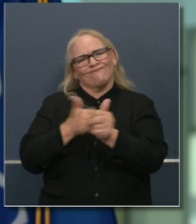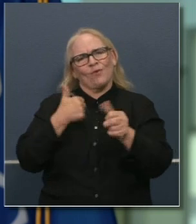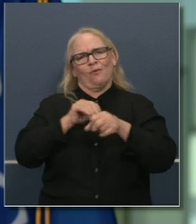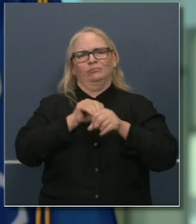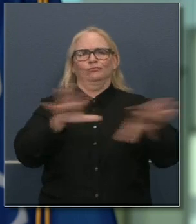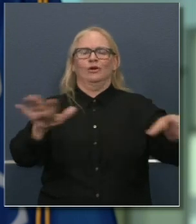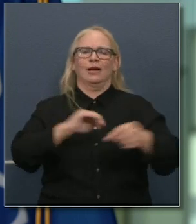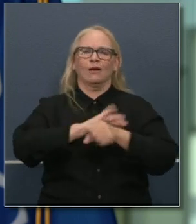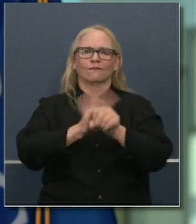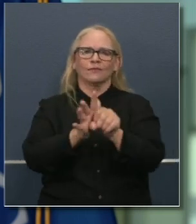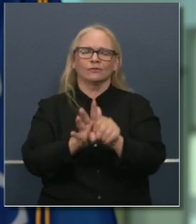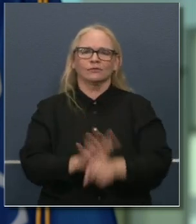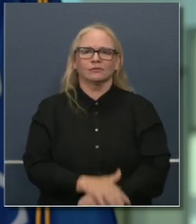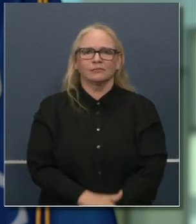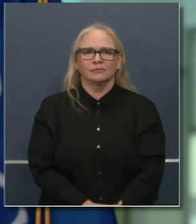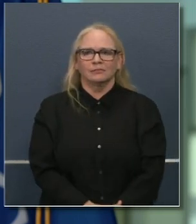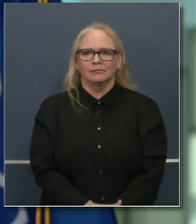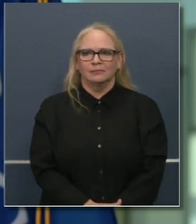CRA News.